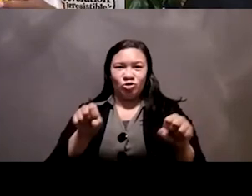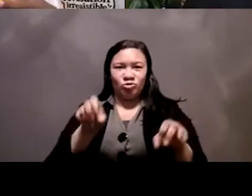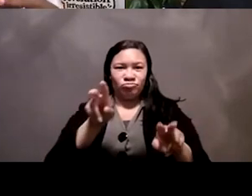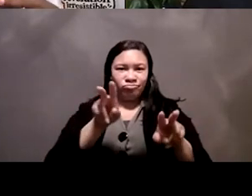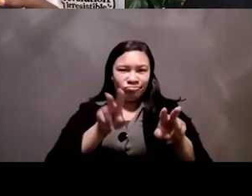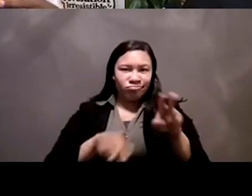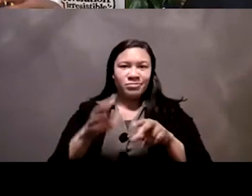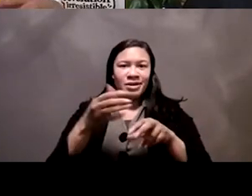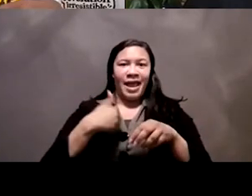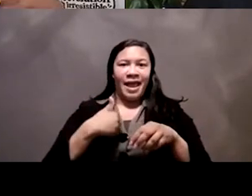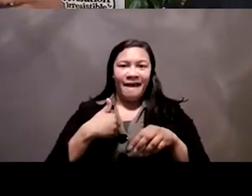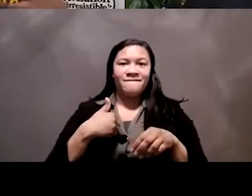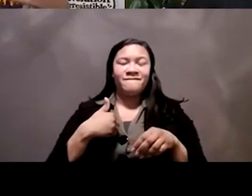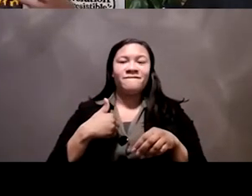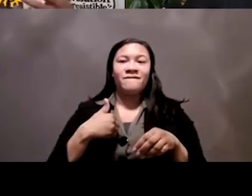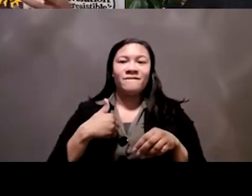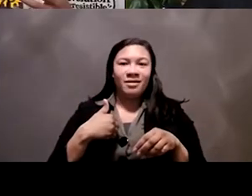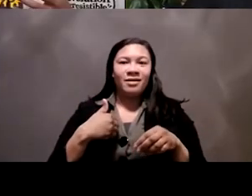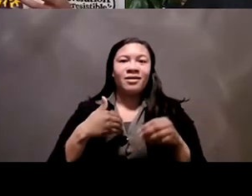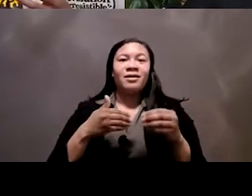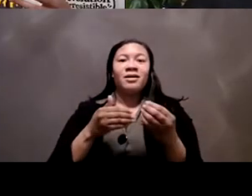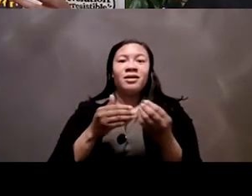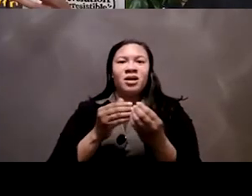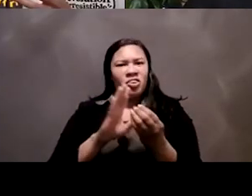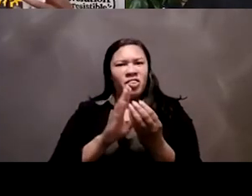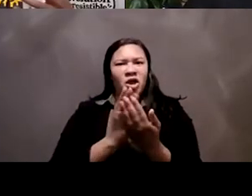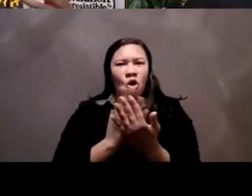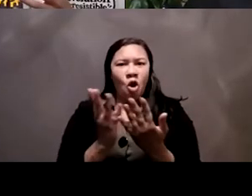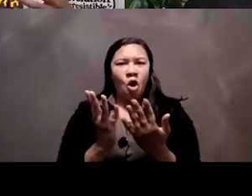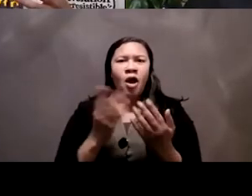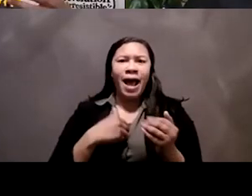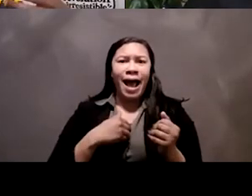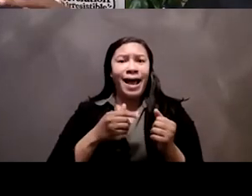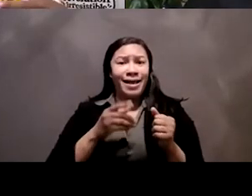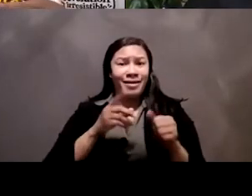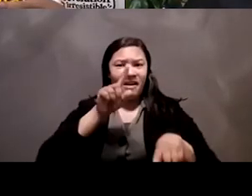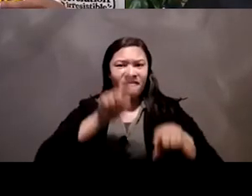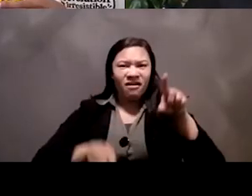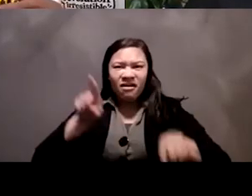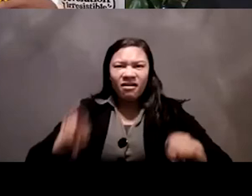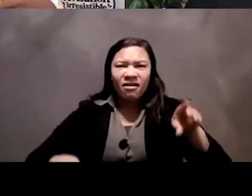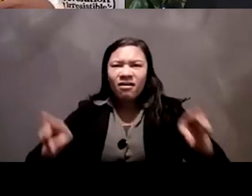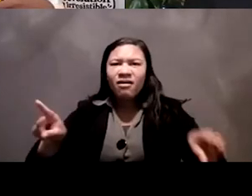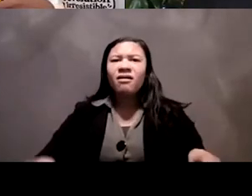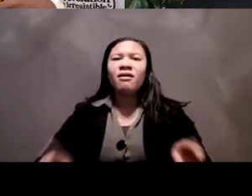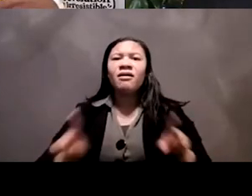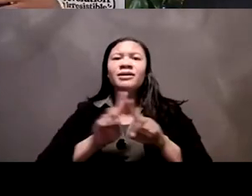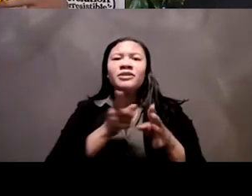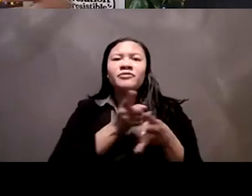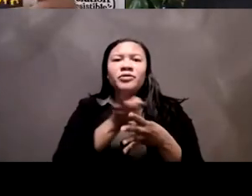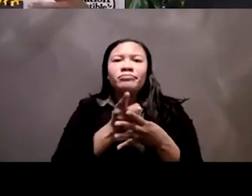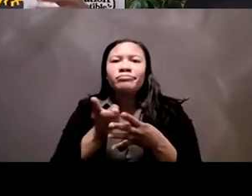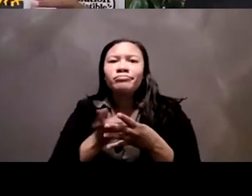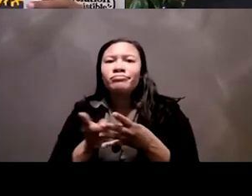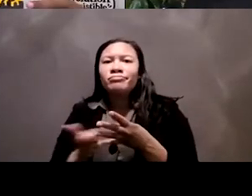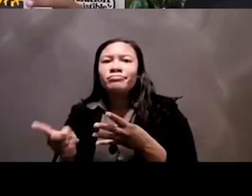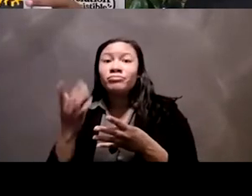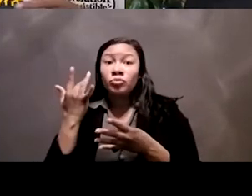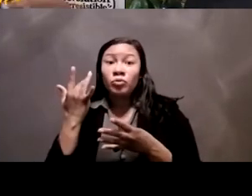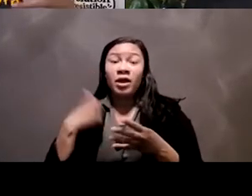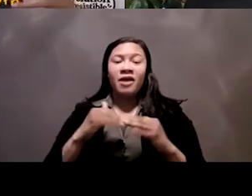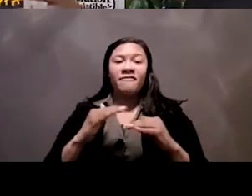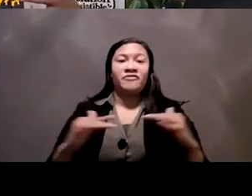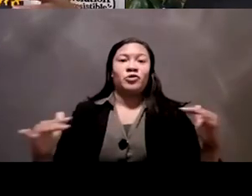be really multifaceted was really important for us, because I think that the more diversity,